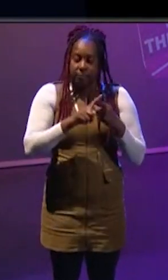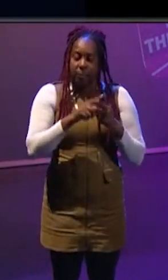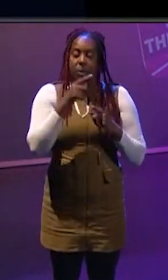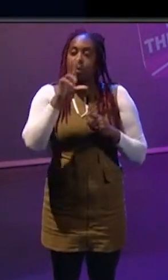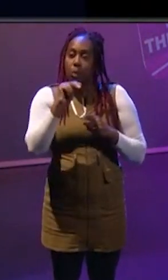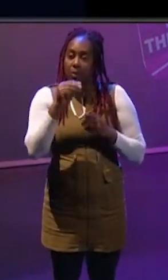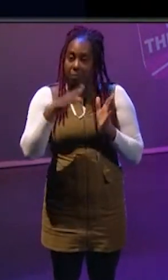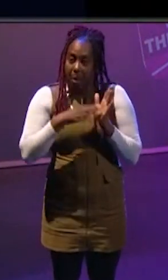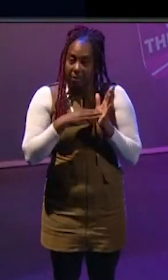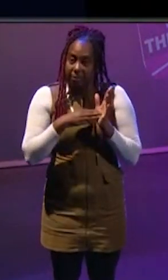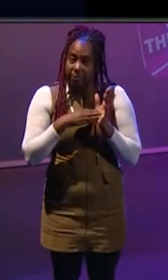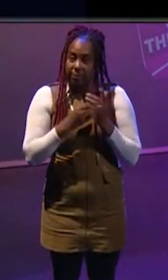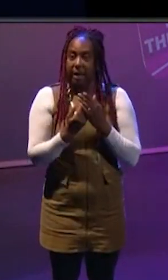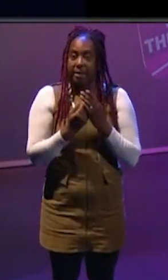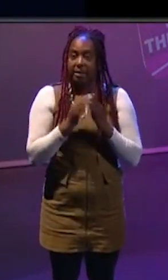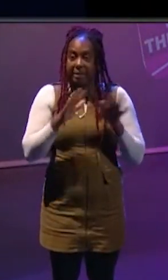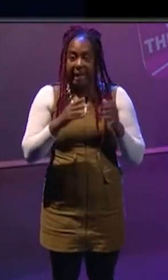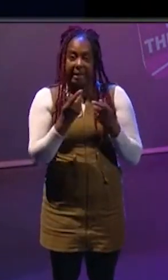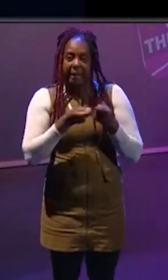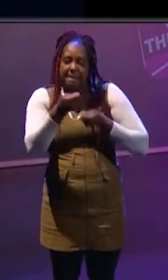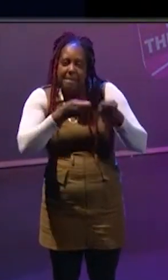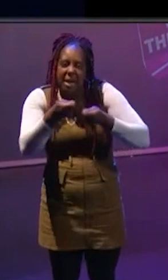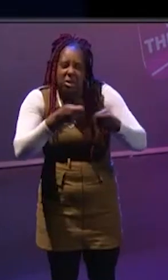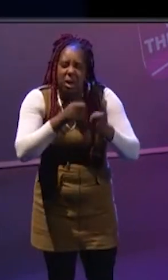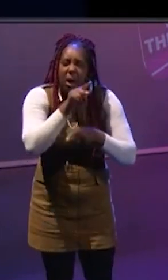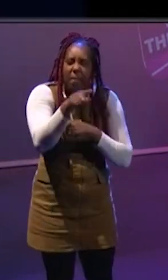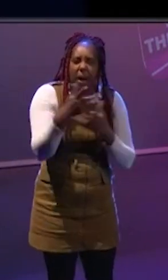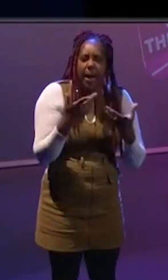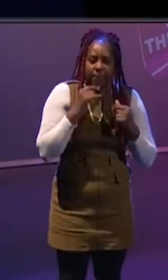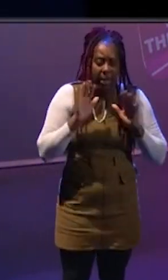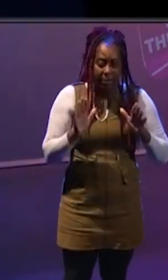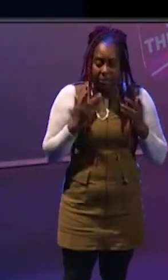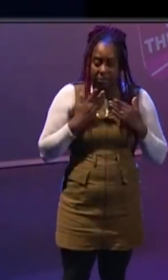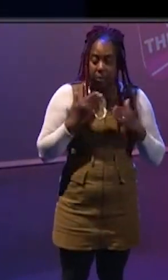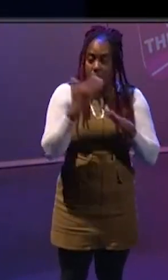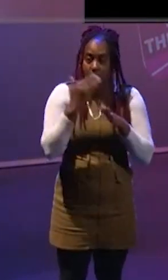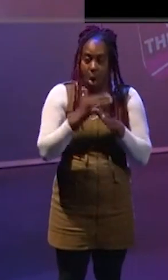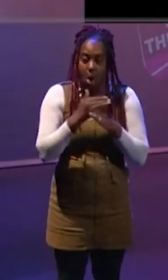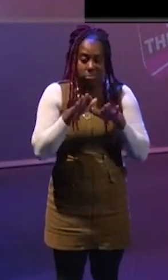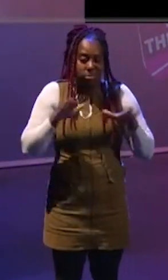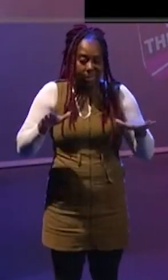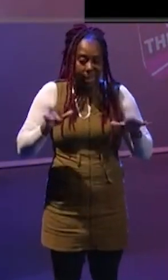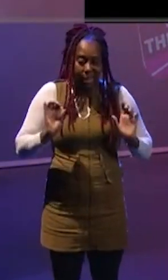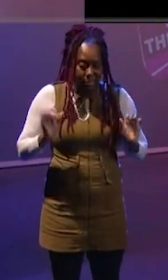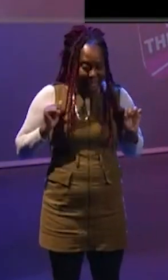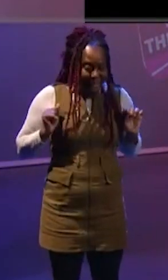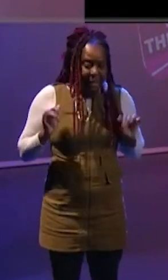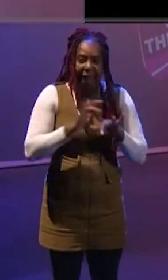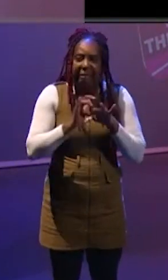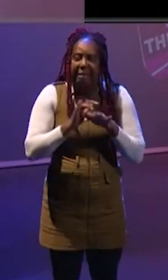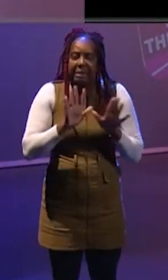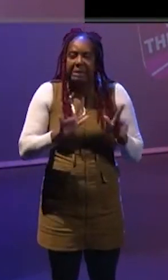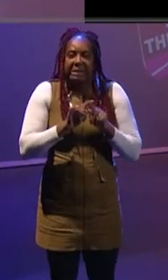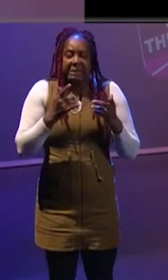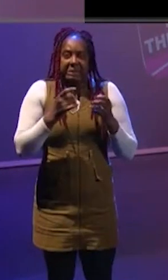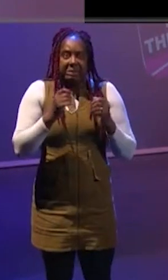manager because I was like, I need to learn what the act of actually putting a piece of work on stage is if I'm going to get into this world. And for